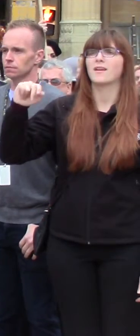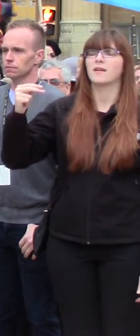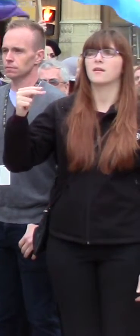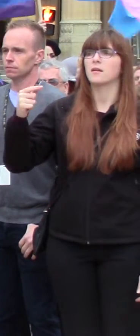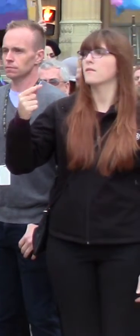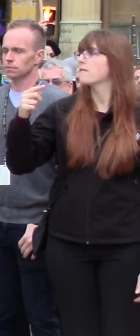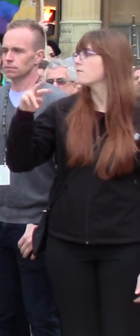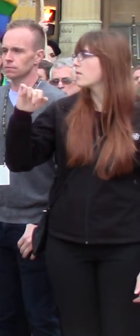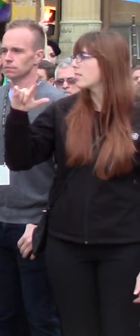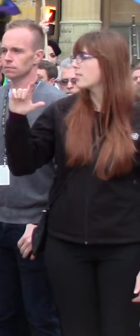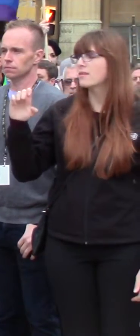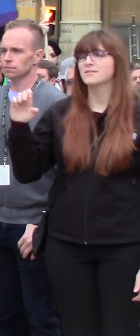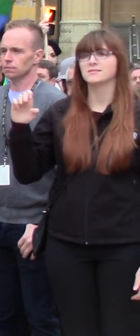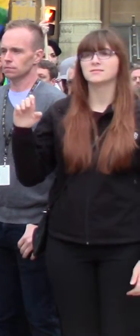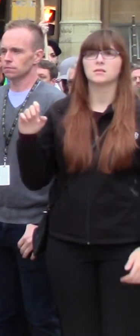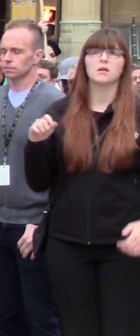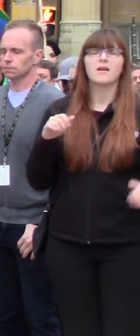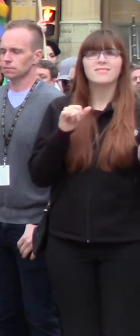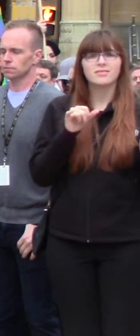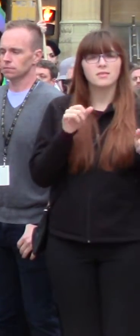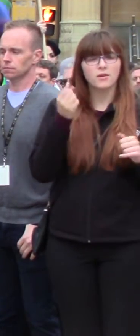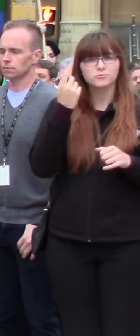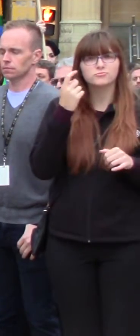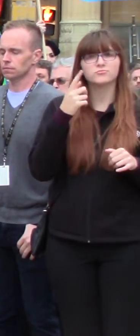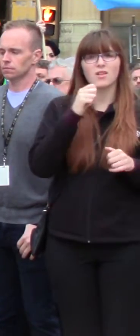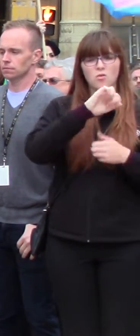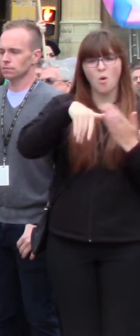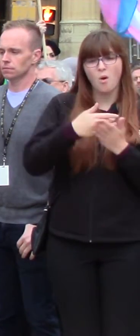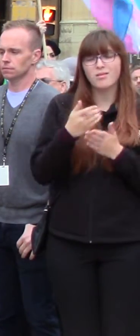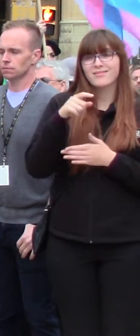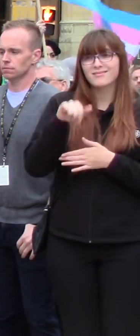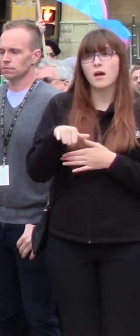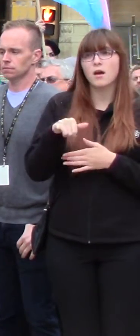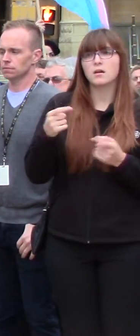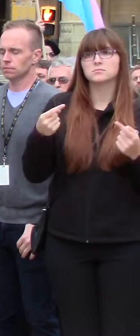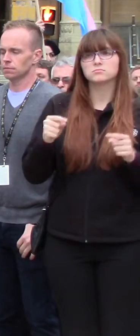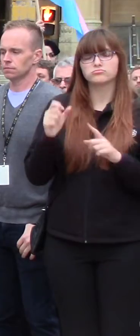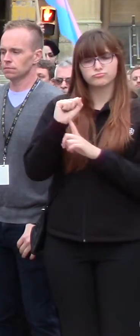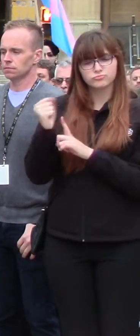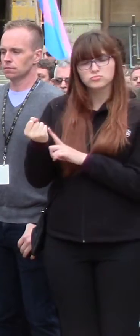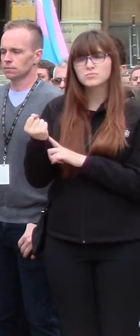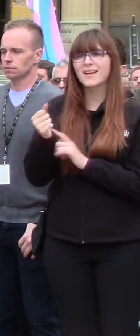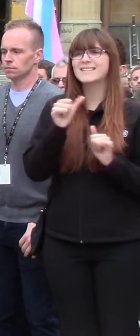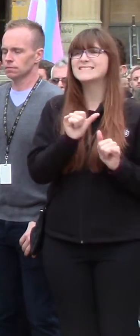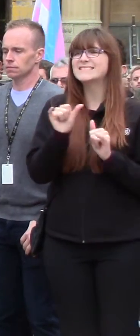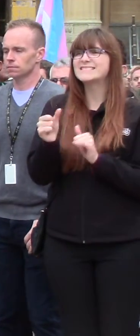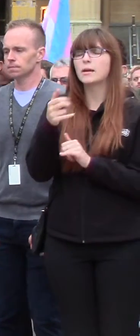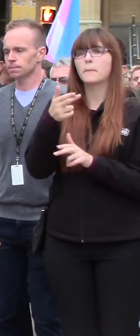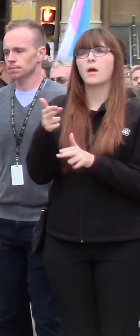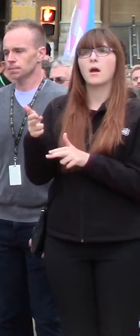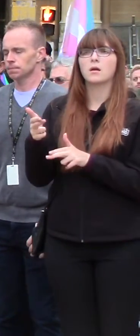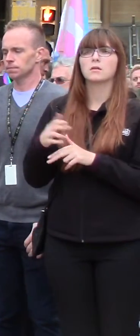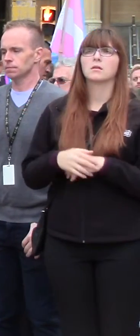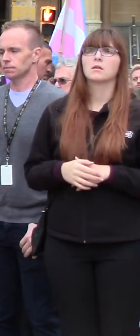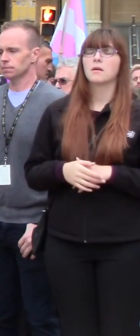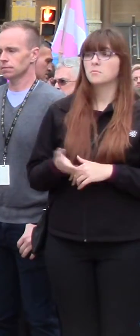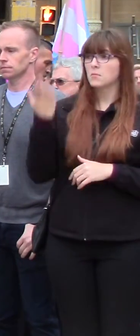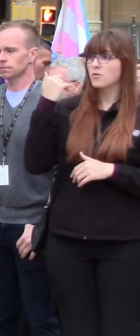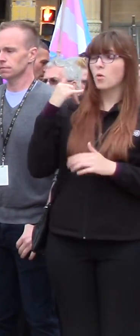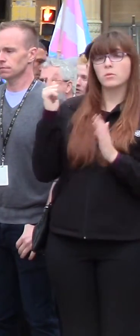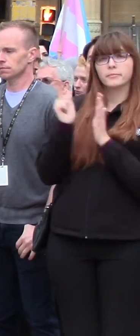AR-15. This gun used to be banned as an assault weapon in the United States. However, when the ban ended